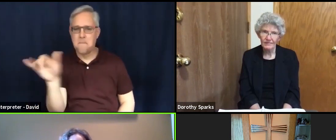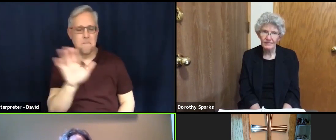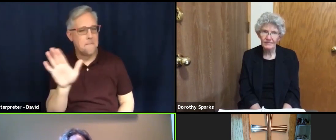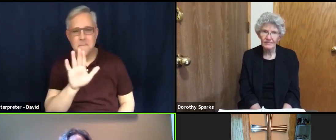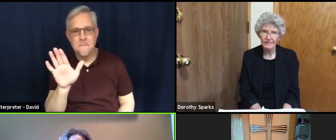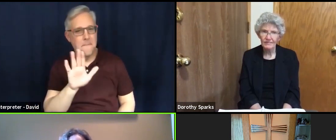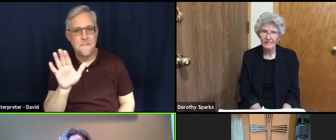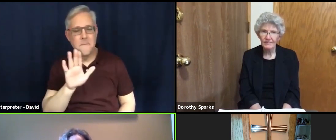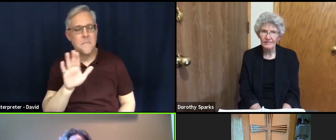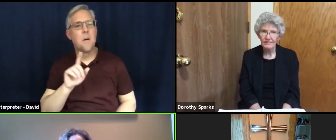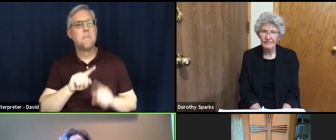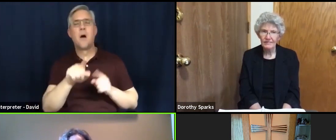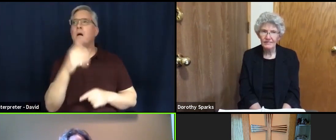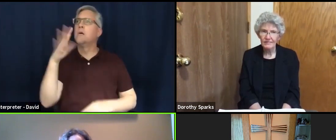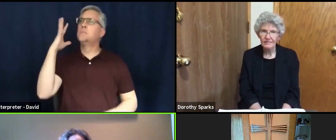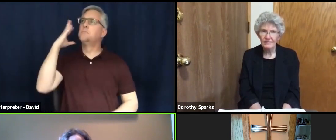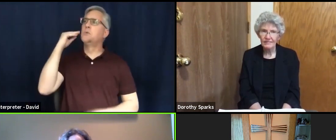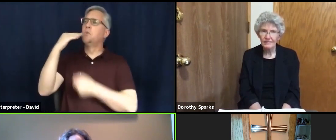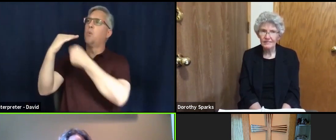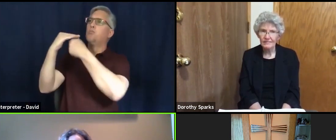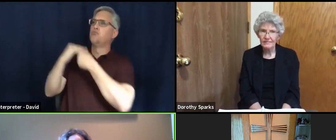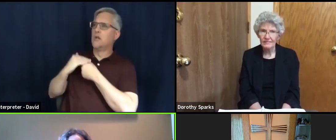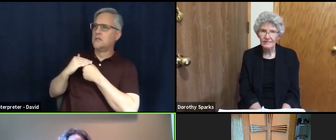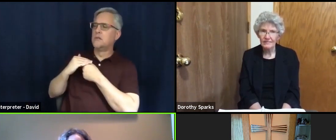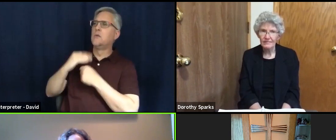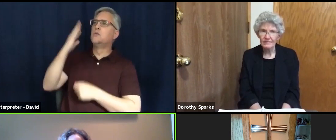but you can relate.